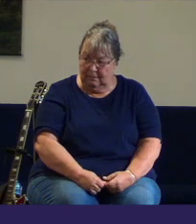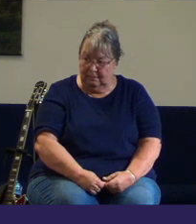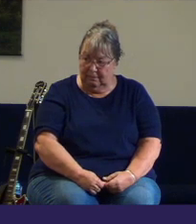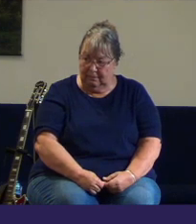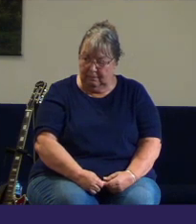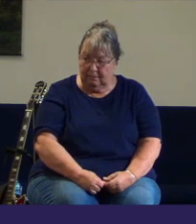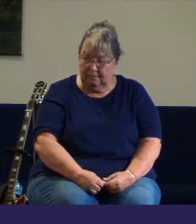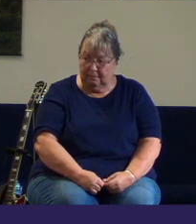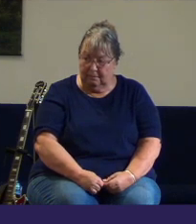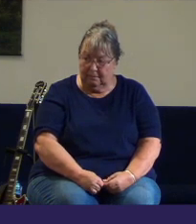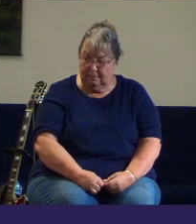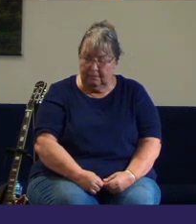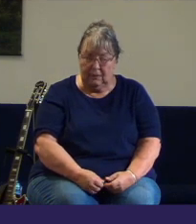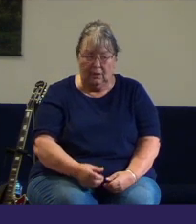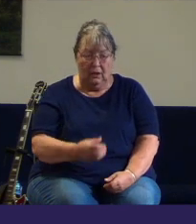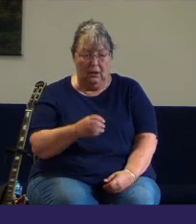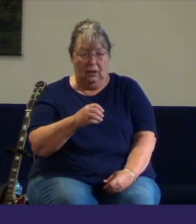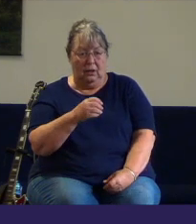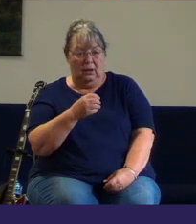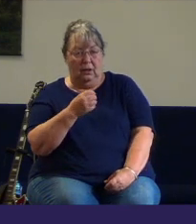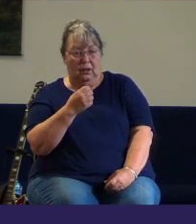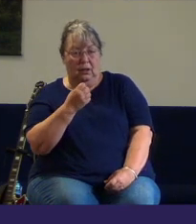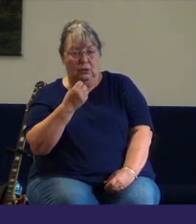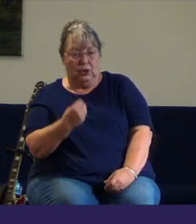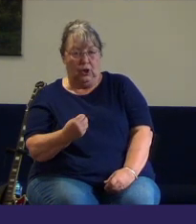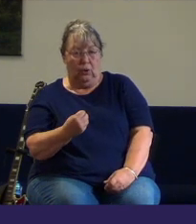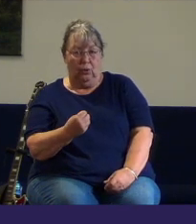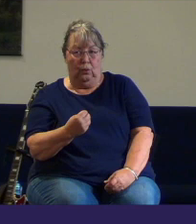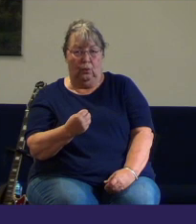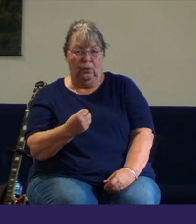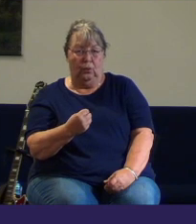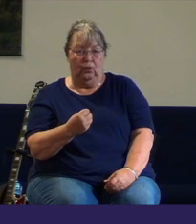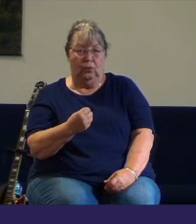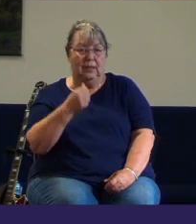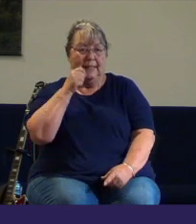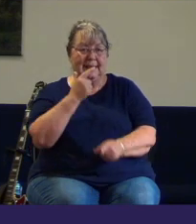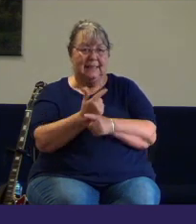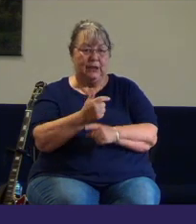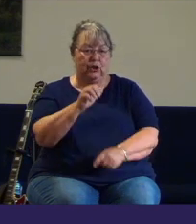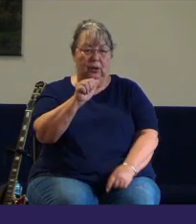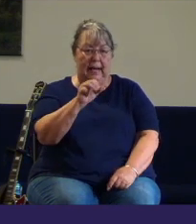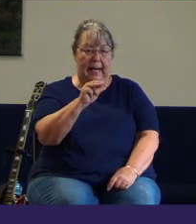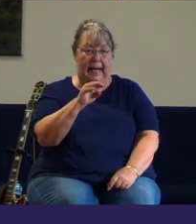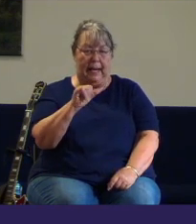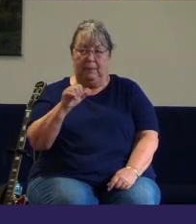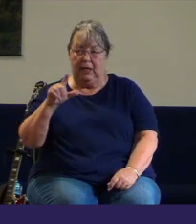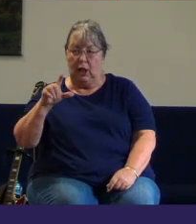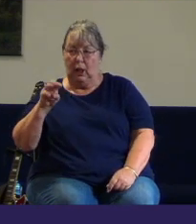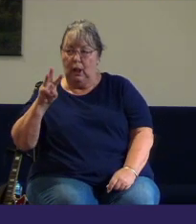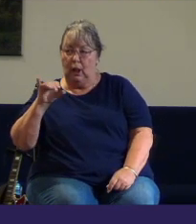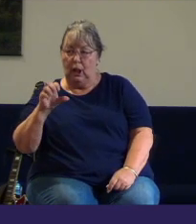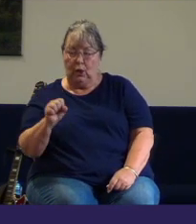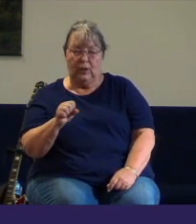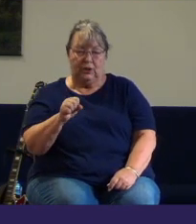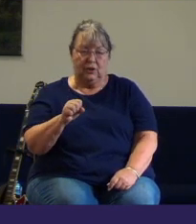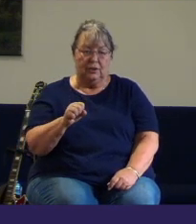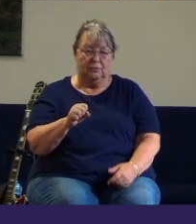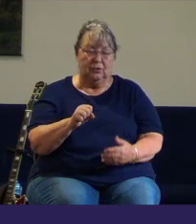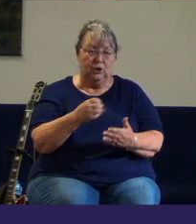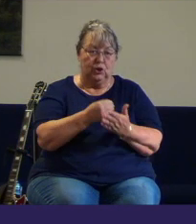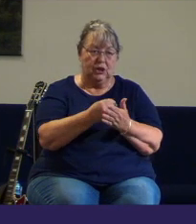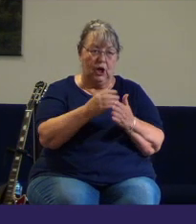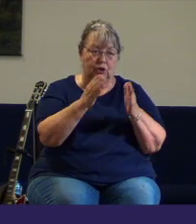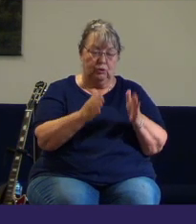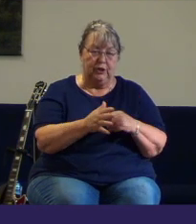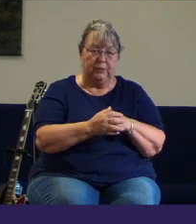So this is Sister Amy Lewis, who is our treasurer. She says, "Good morning. Chris said